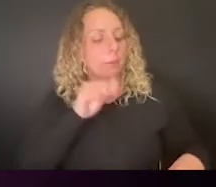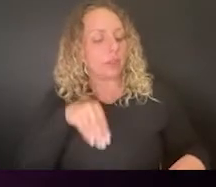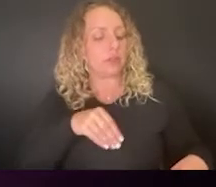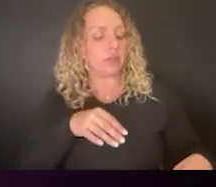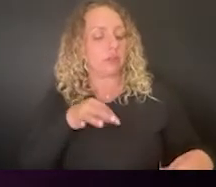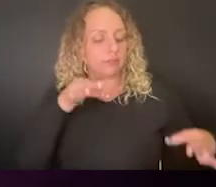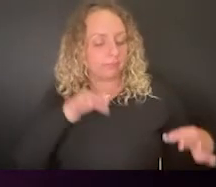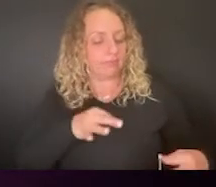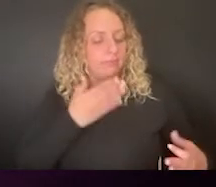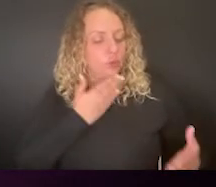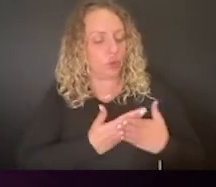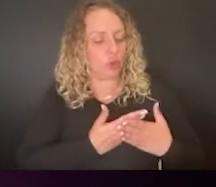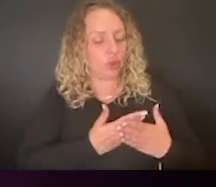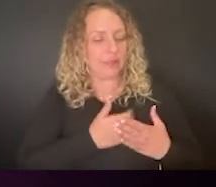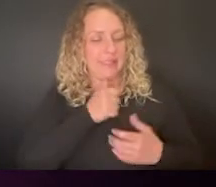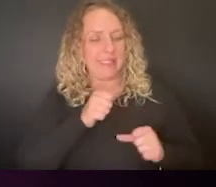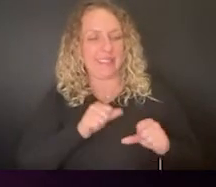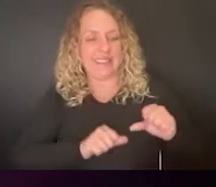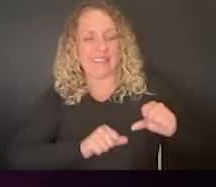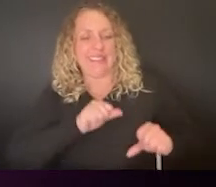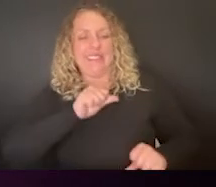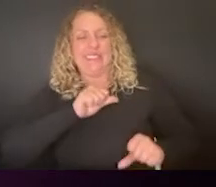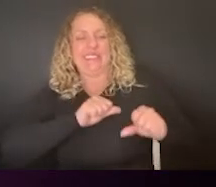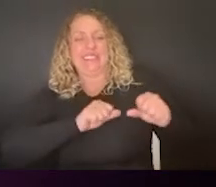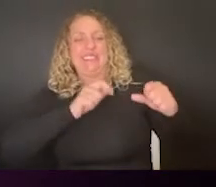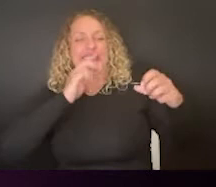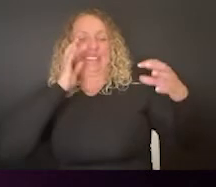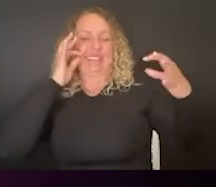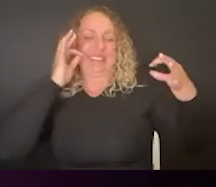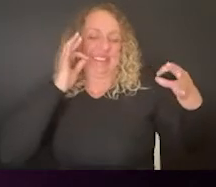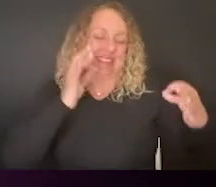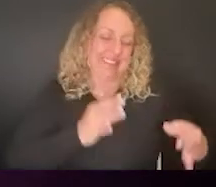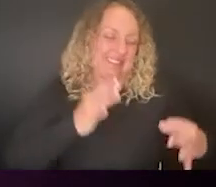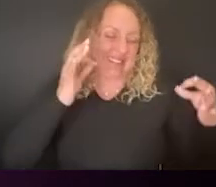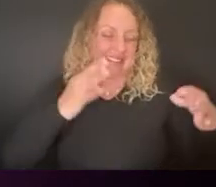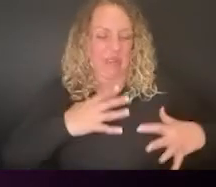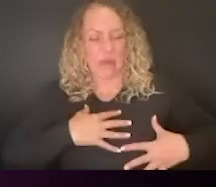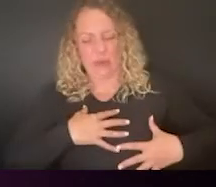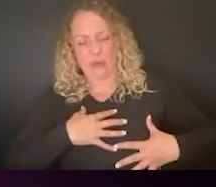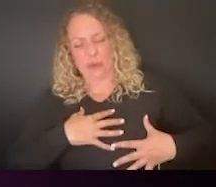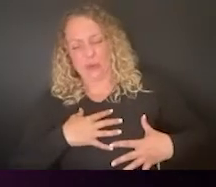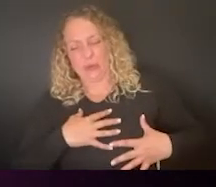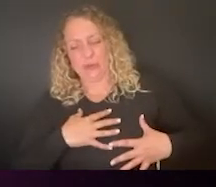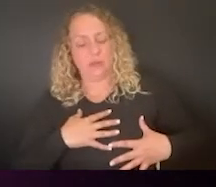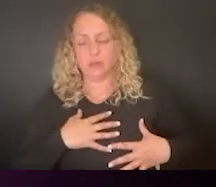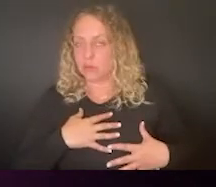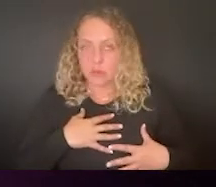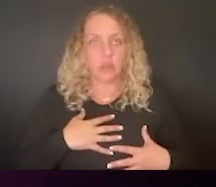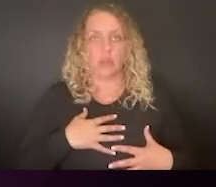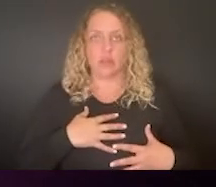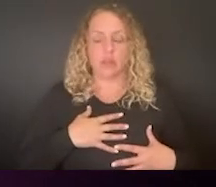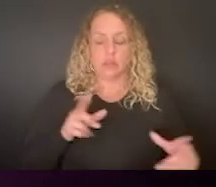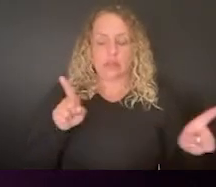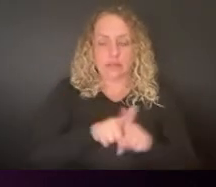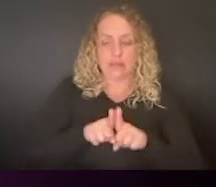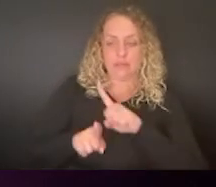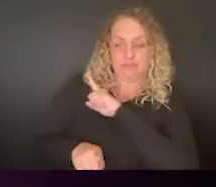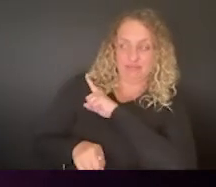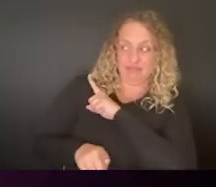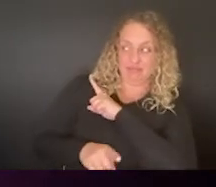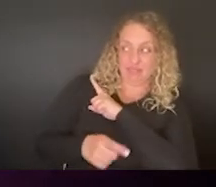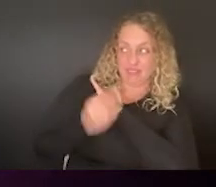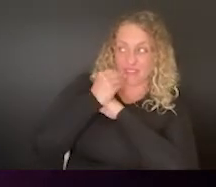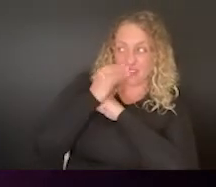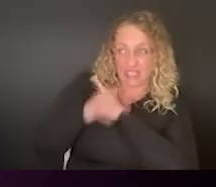And how can we do this without making any questionable decisions that may impact the product, because you don't want